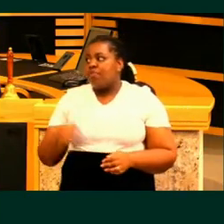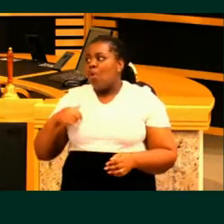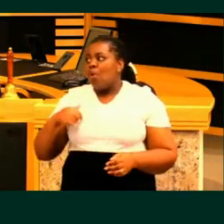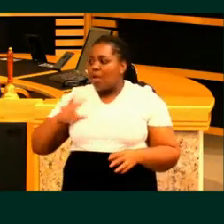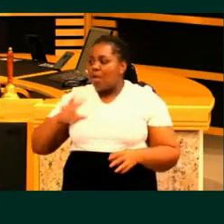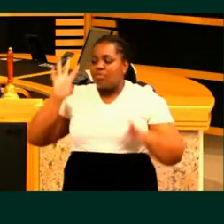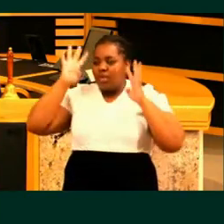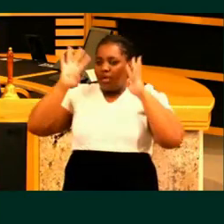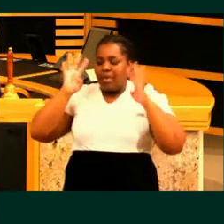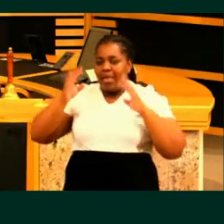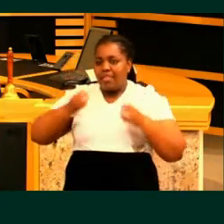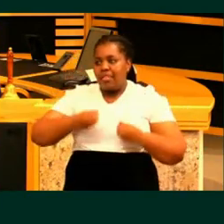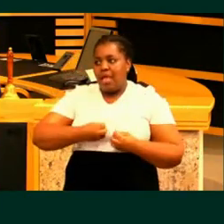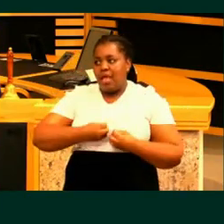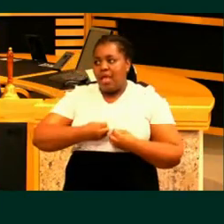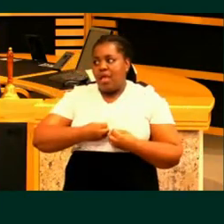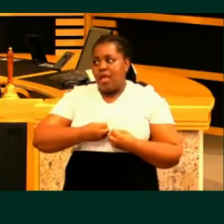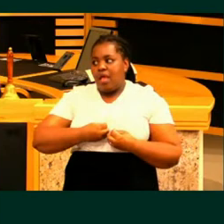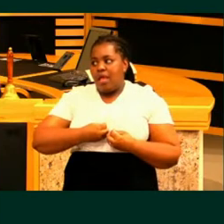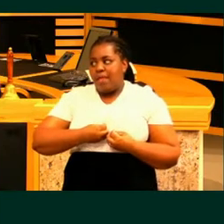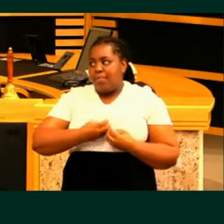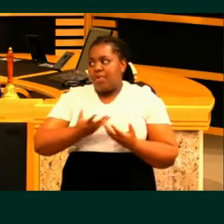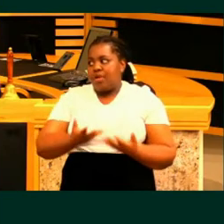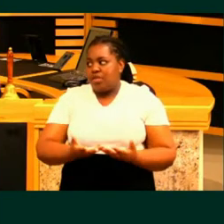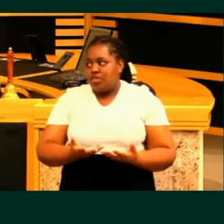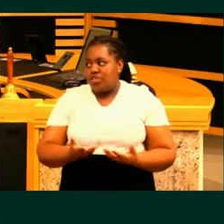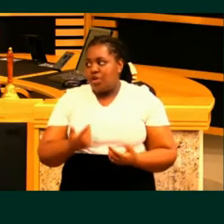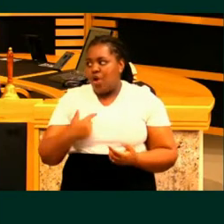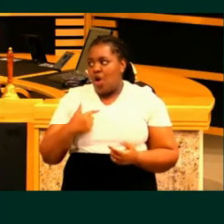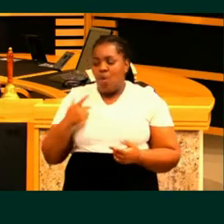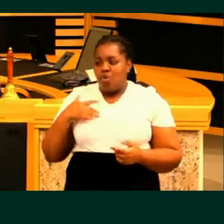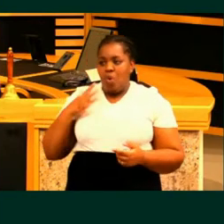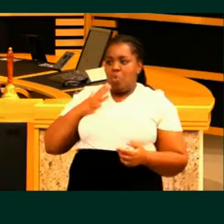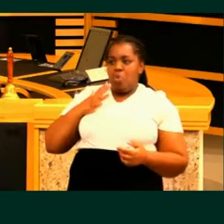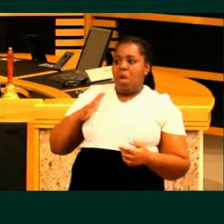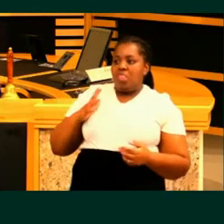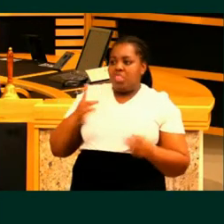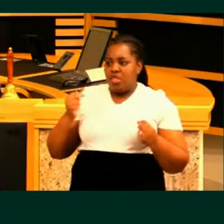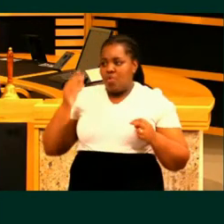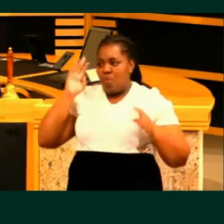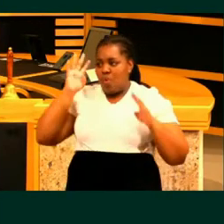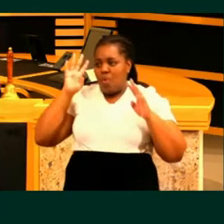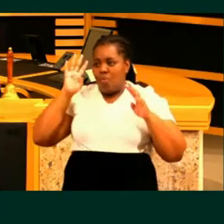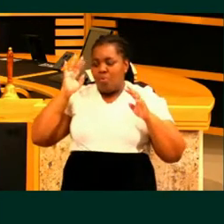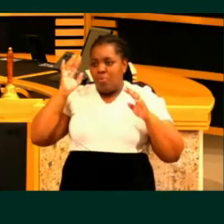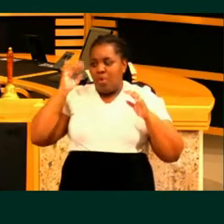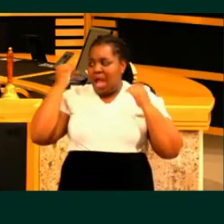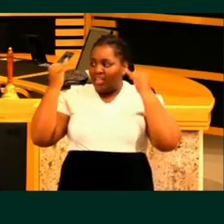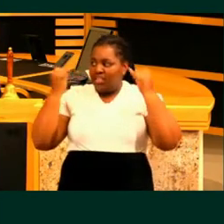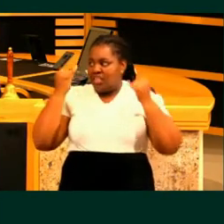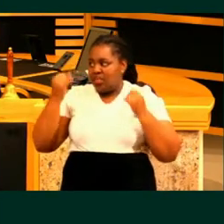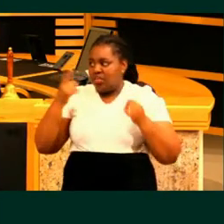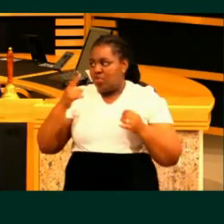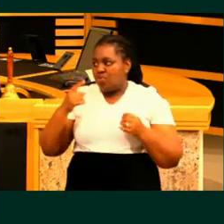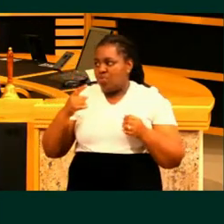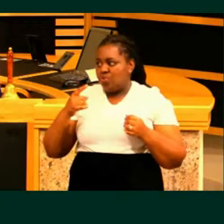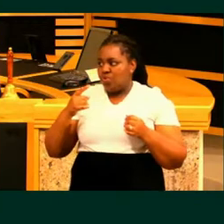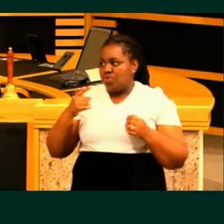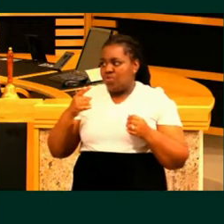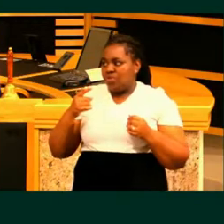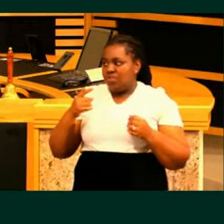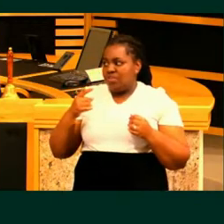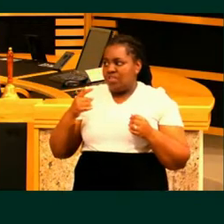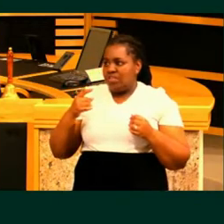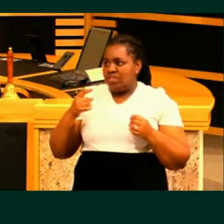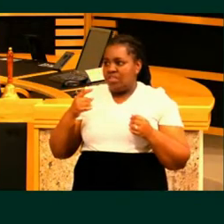an impression that we are allergic to new ideas you decide to be opportunistic on the